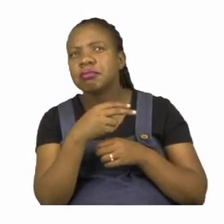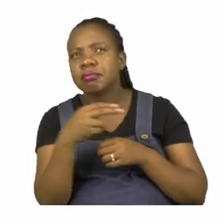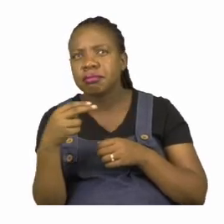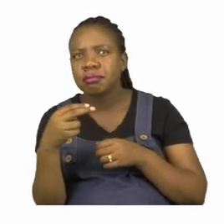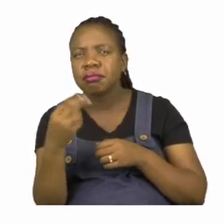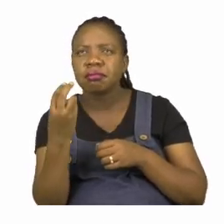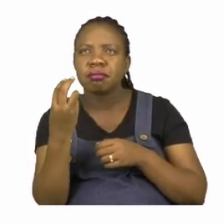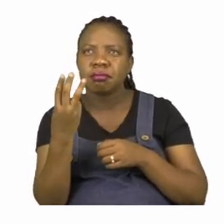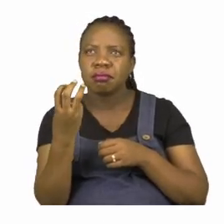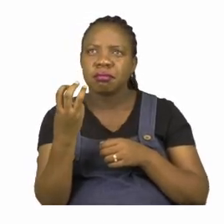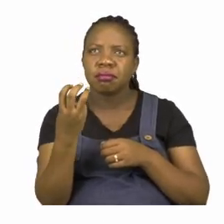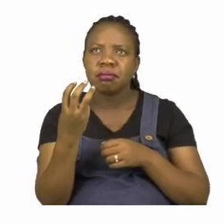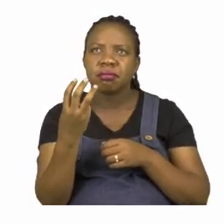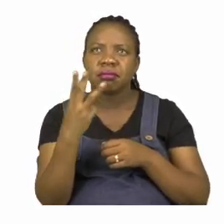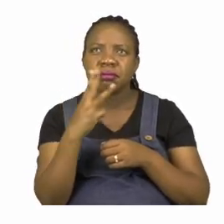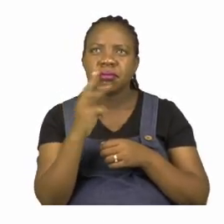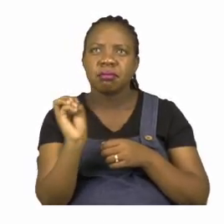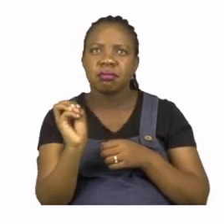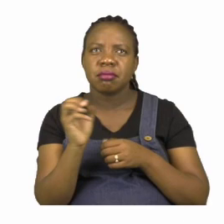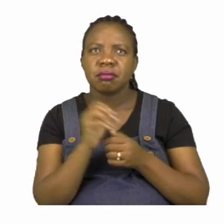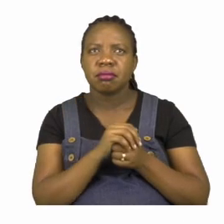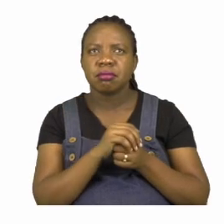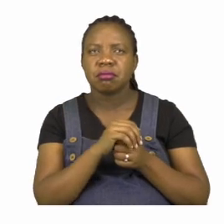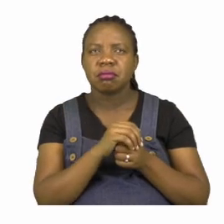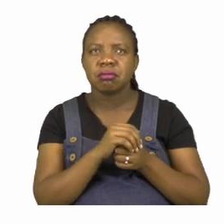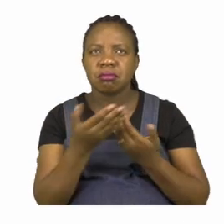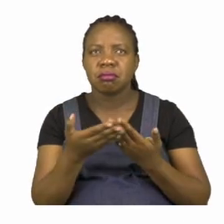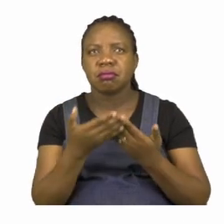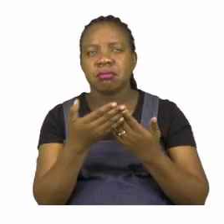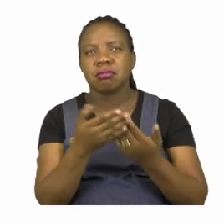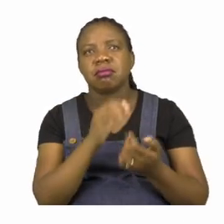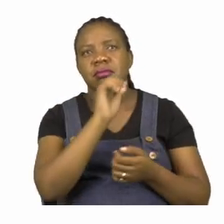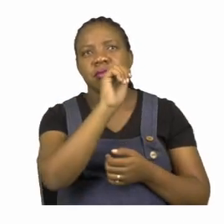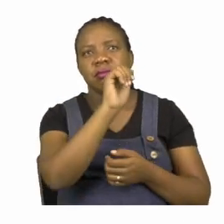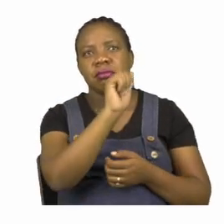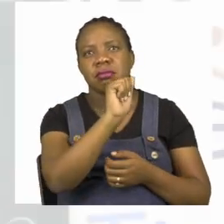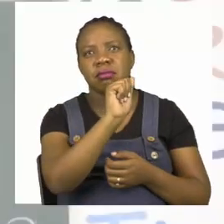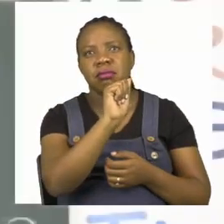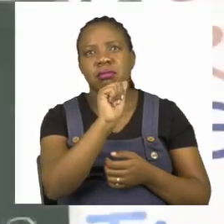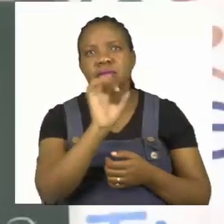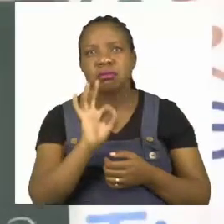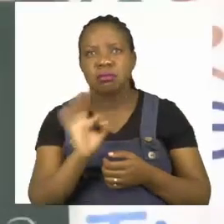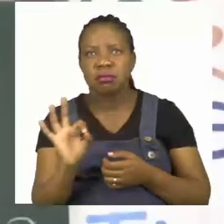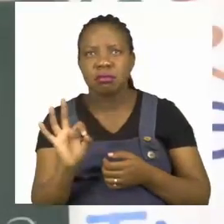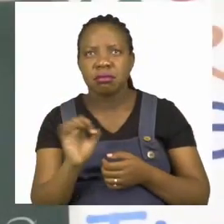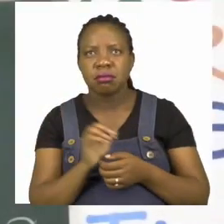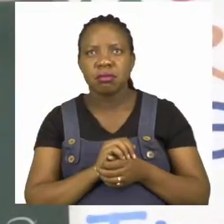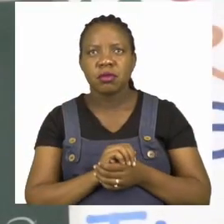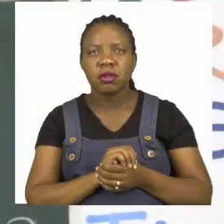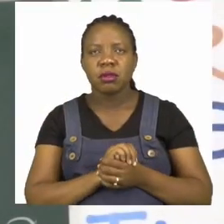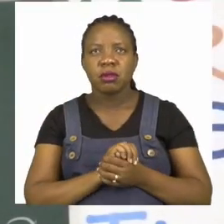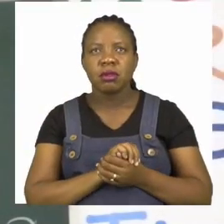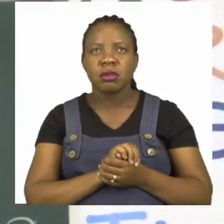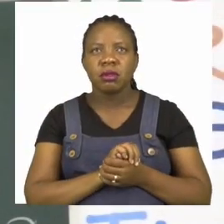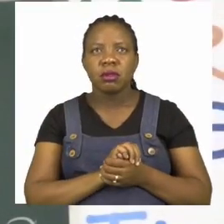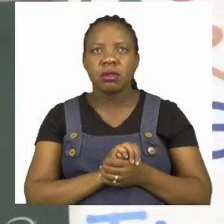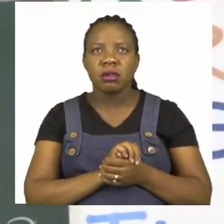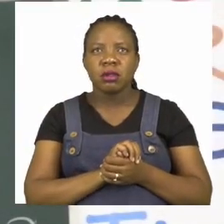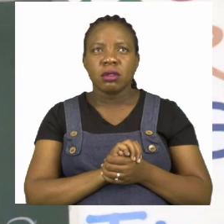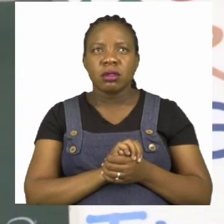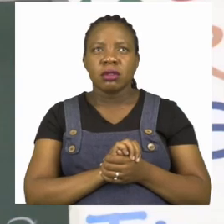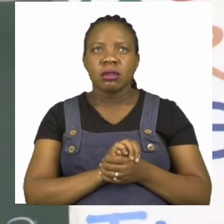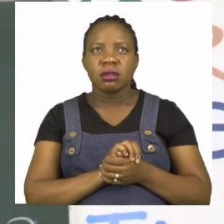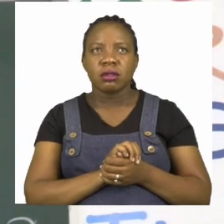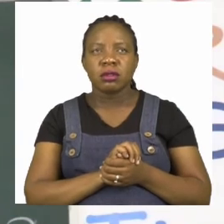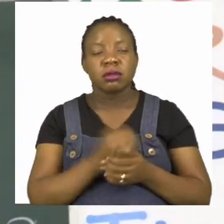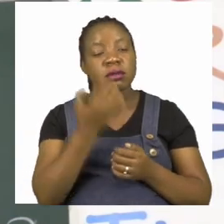to do A and F together. So let's take a look at the board. Now I know they've given you a number line in your book,